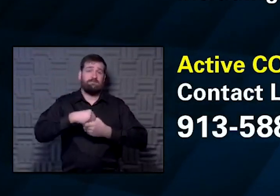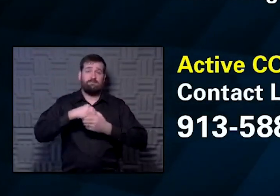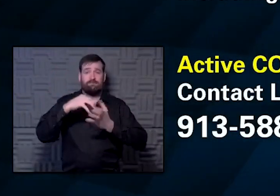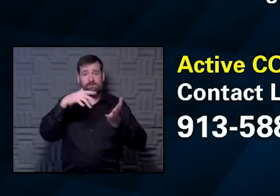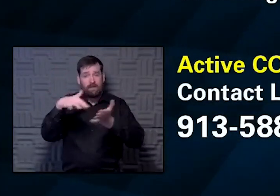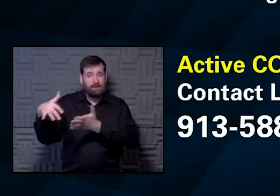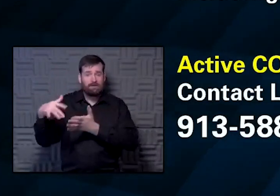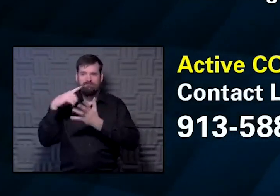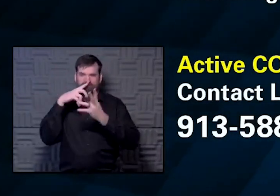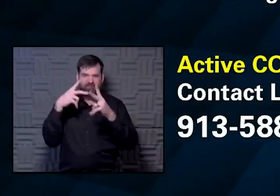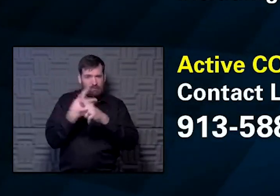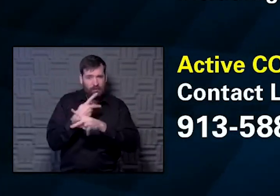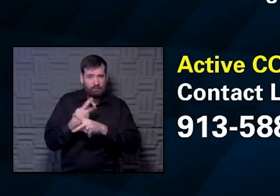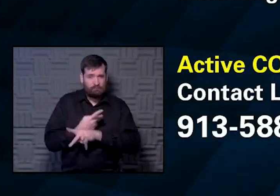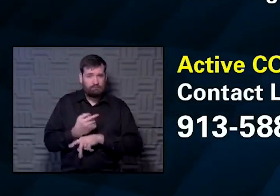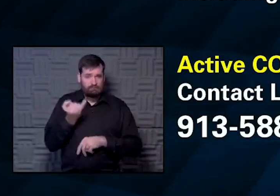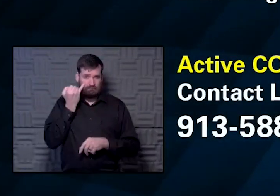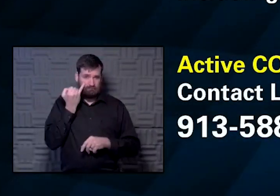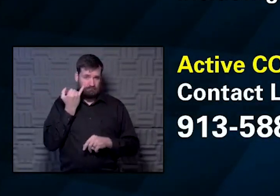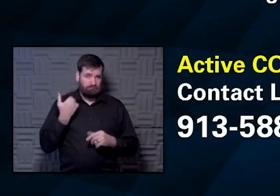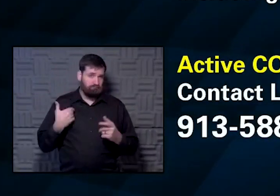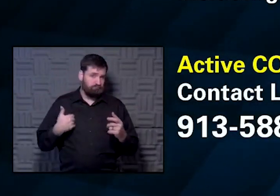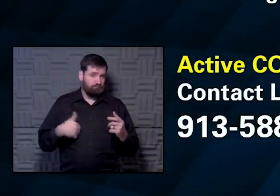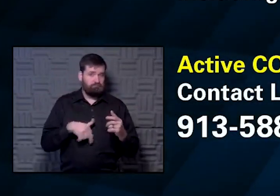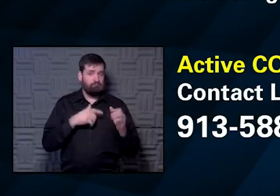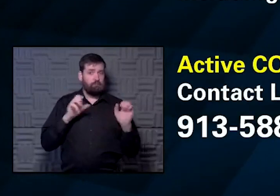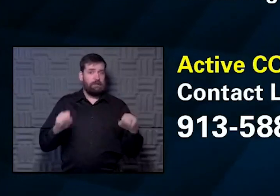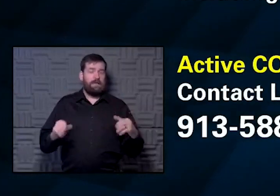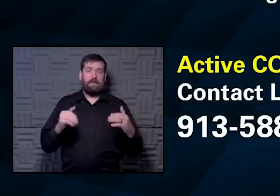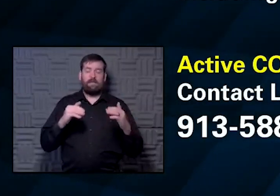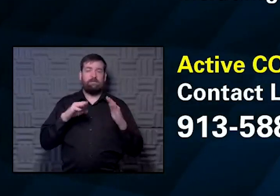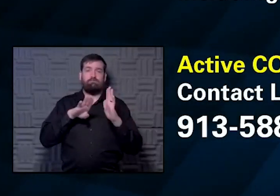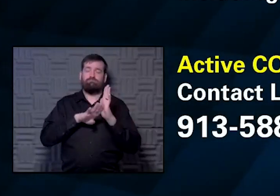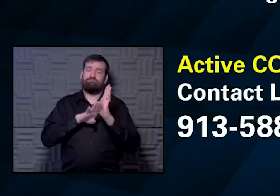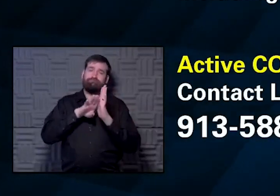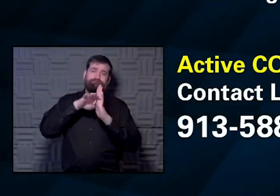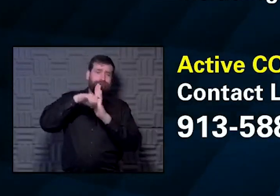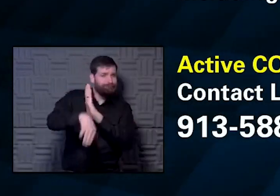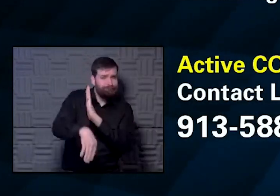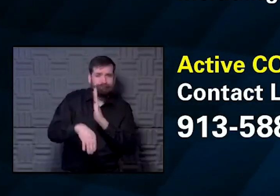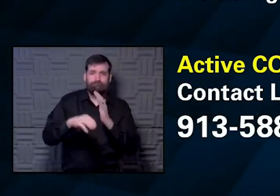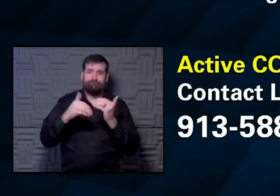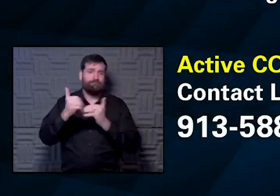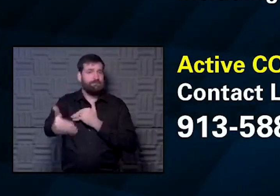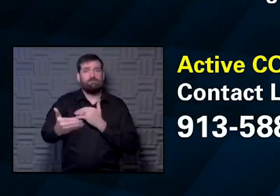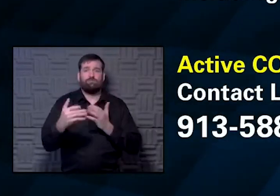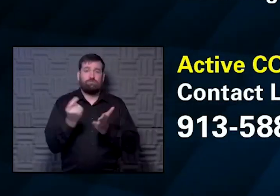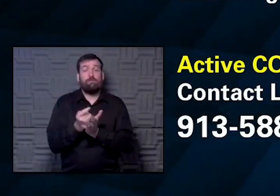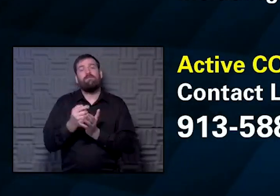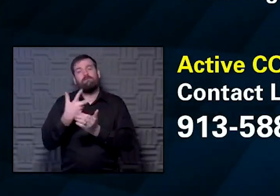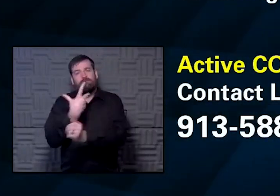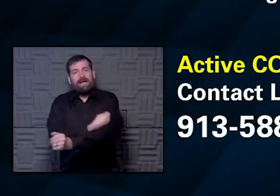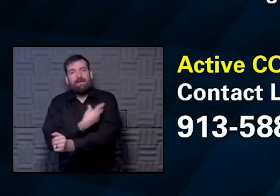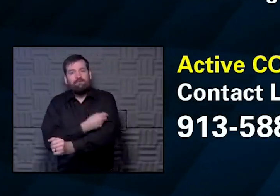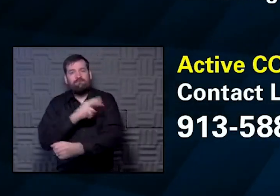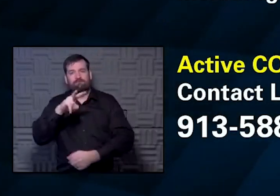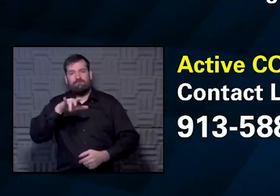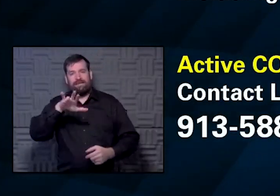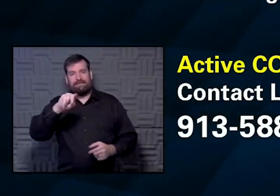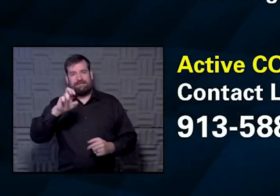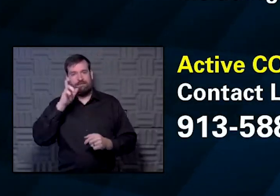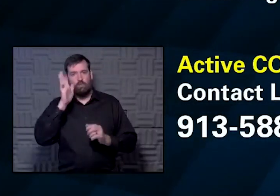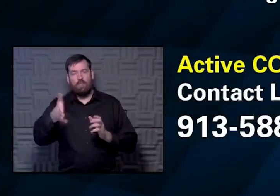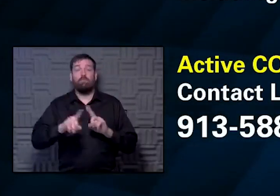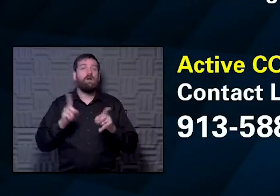figure this out if we can get beyond this curve in terms of treatment, because the vaccines will get there, but we're always